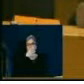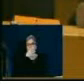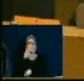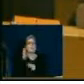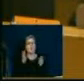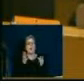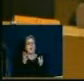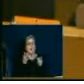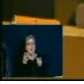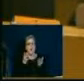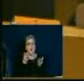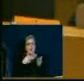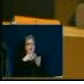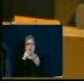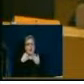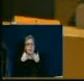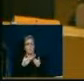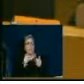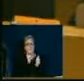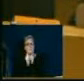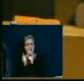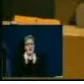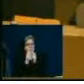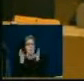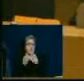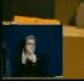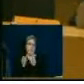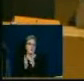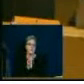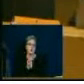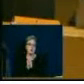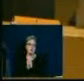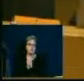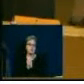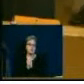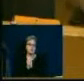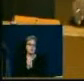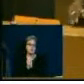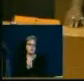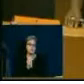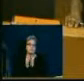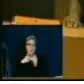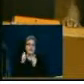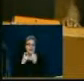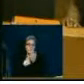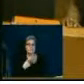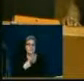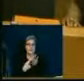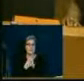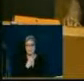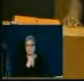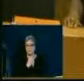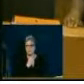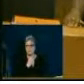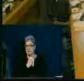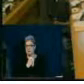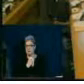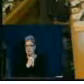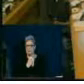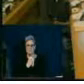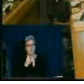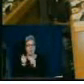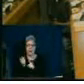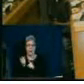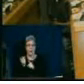I'll move that we pass without recommendation. Second. I do think we need to discuss it. Okay, that does